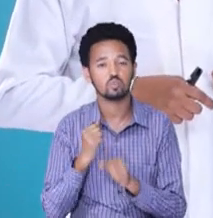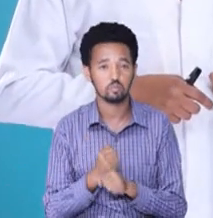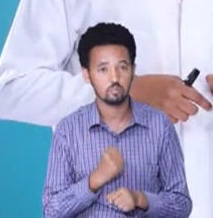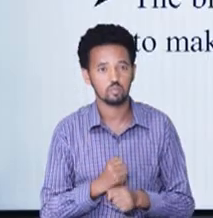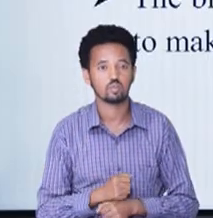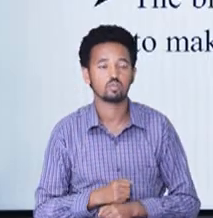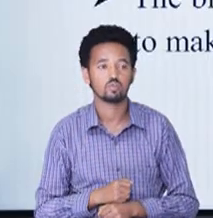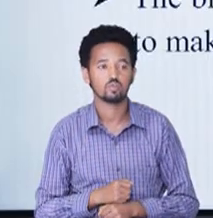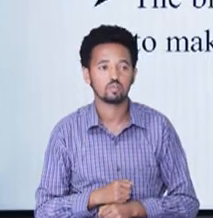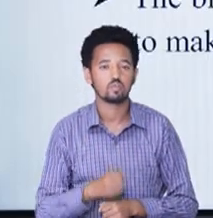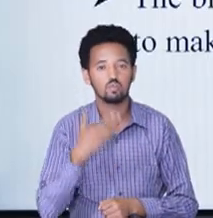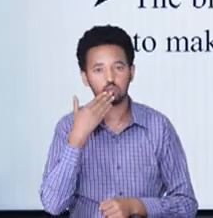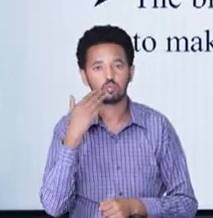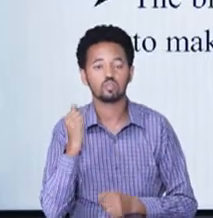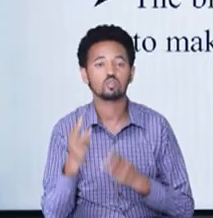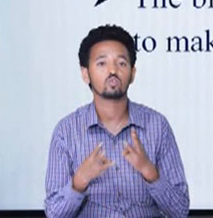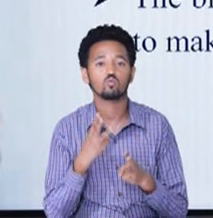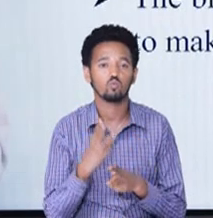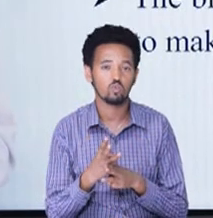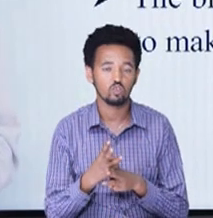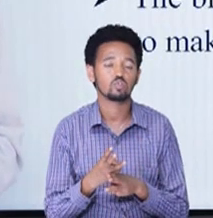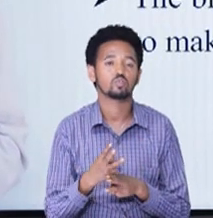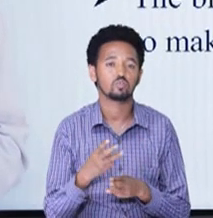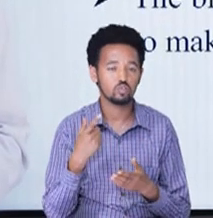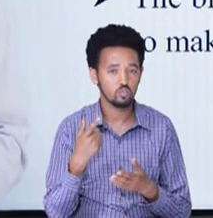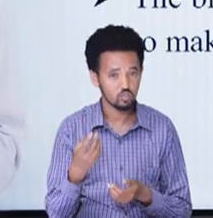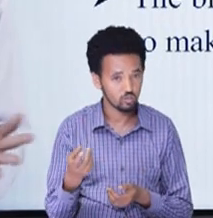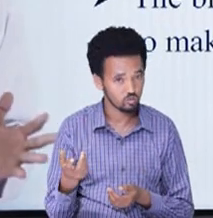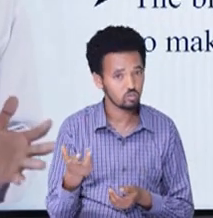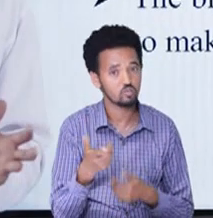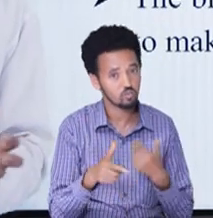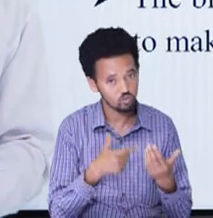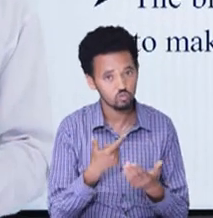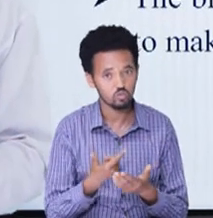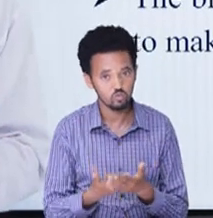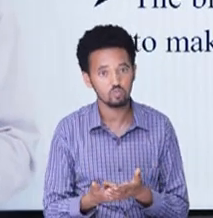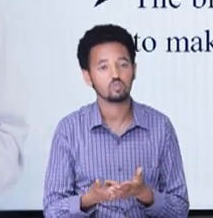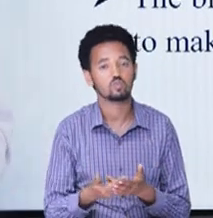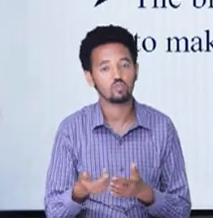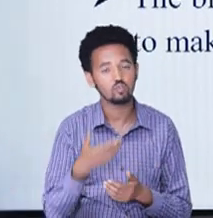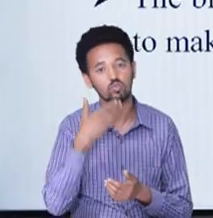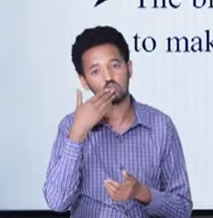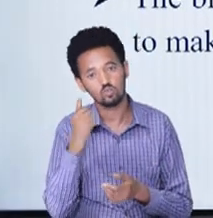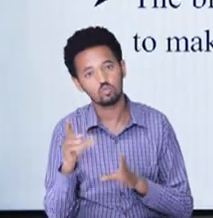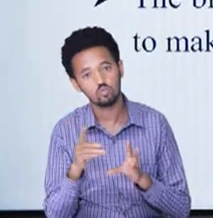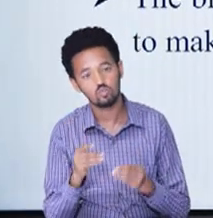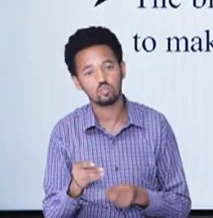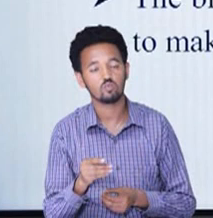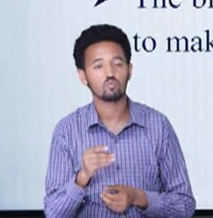make a better world. Those important idea was developed during the time of